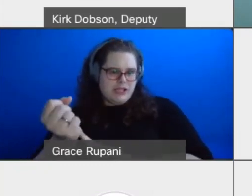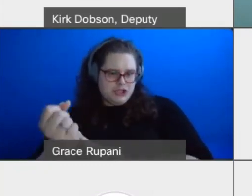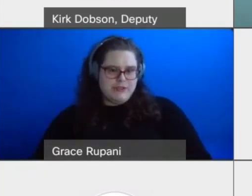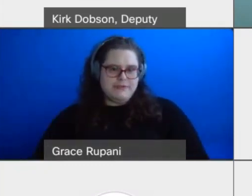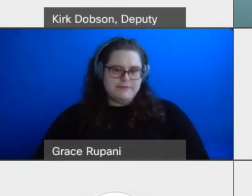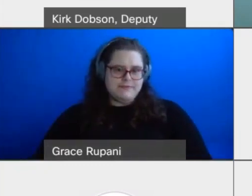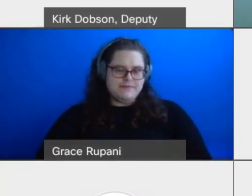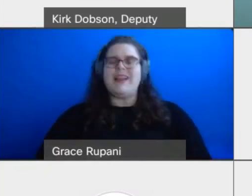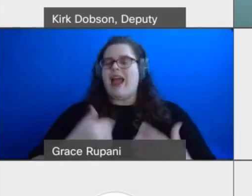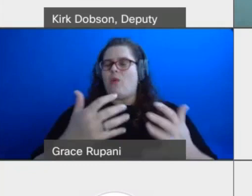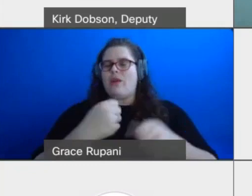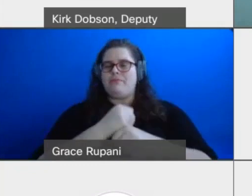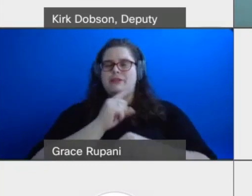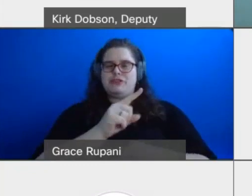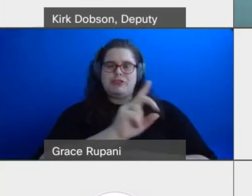DC Health.